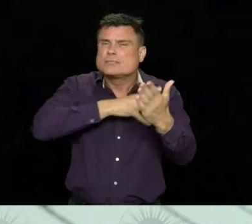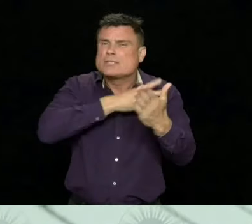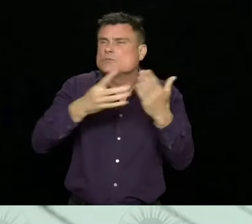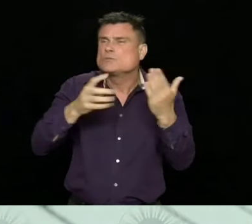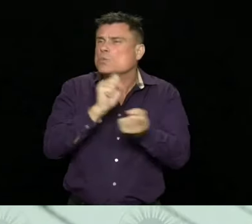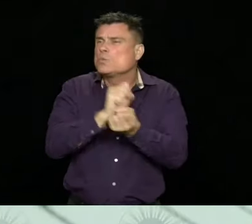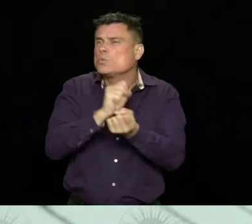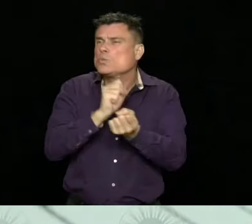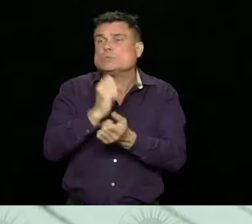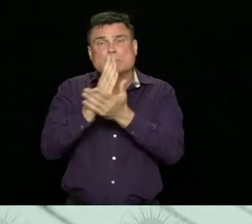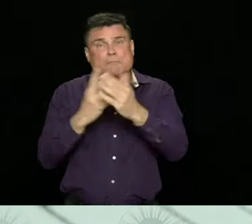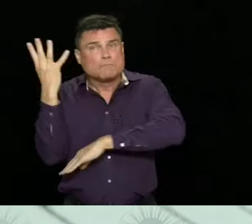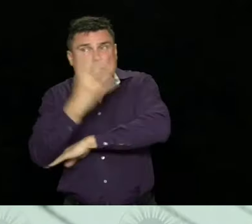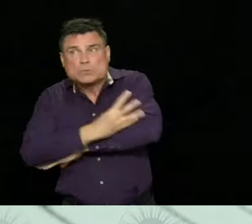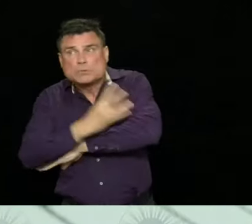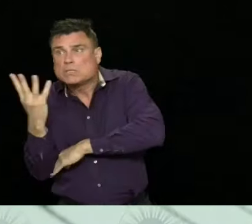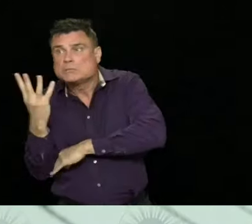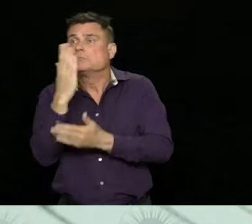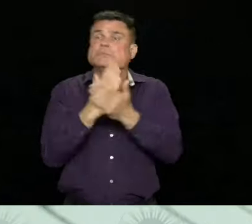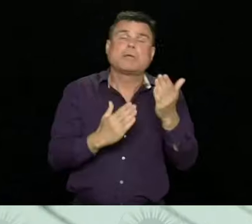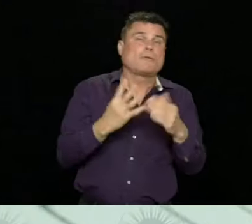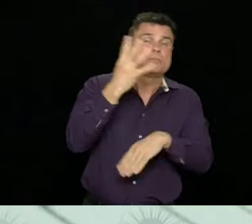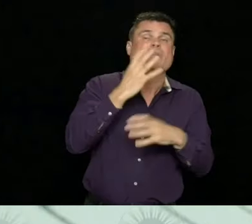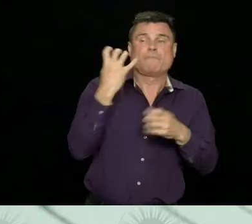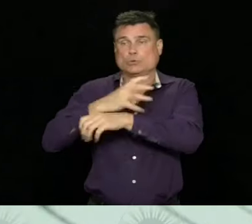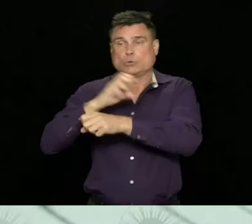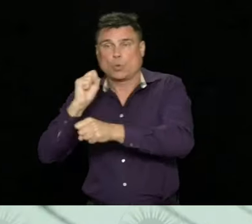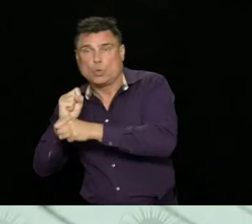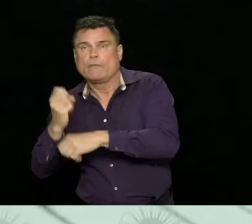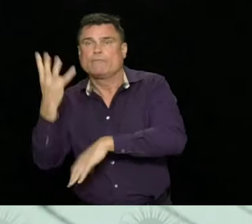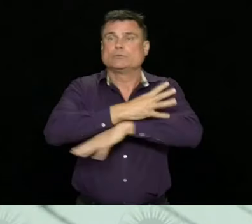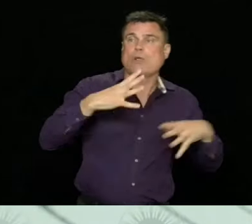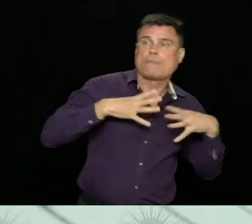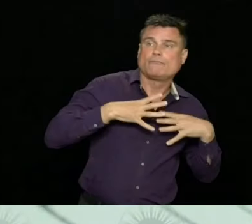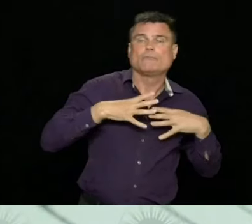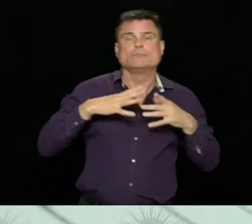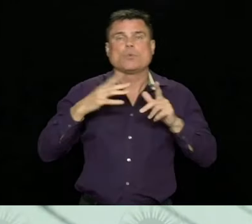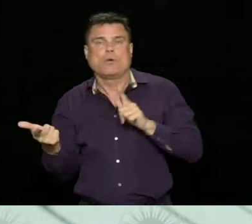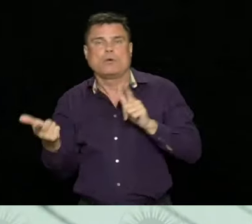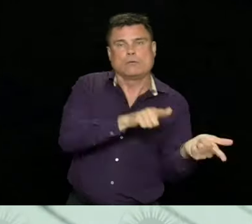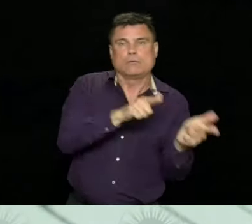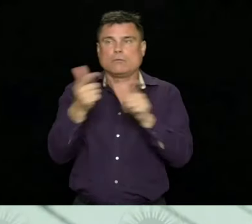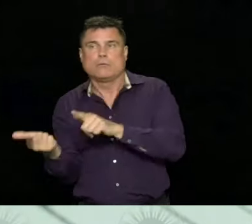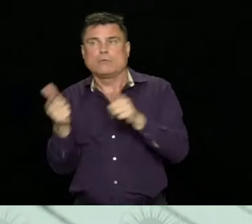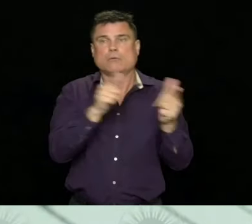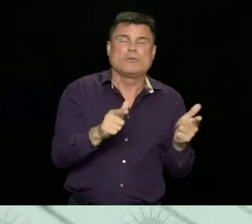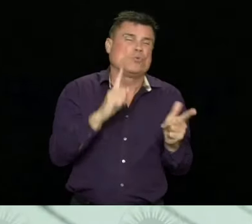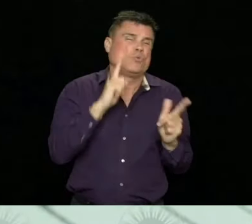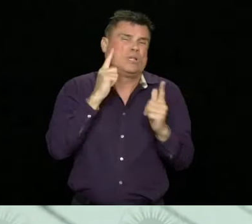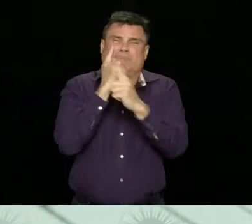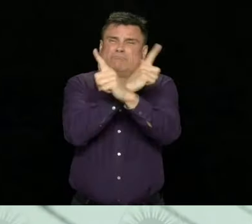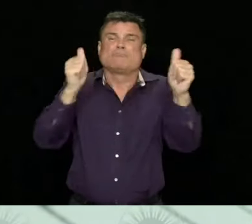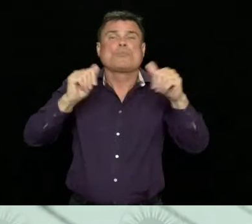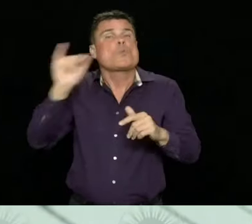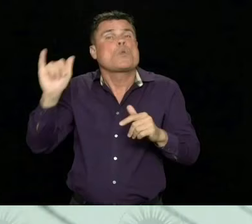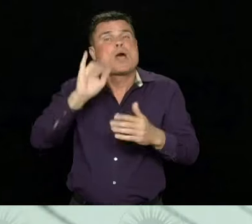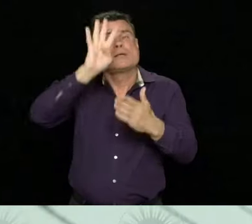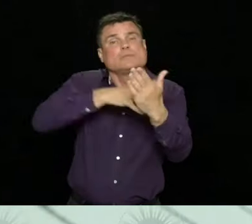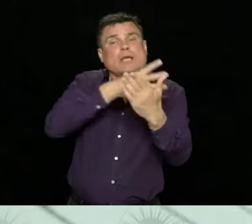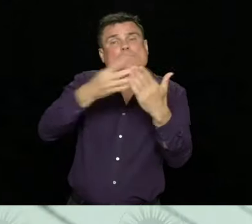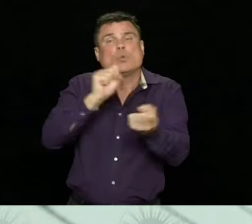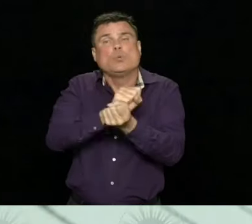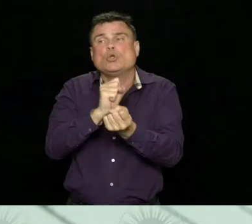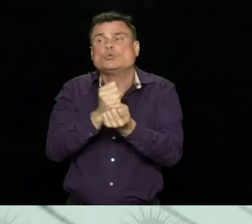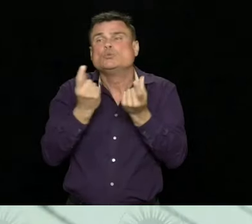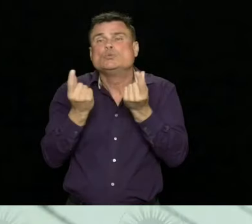staggered hours. So I think I will leave it up to the workers and the businesses what suits them the best. Because at the end of the